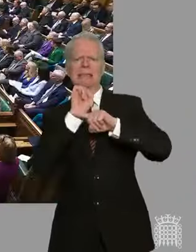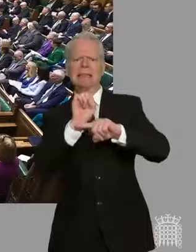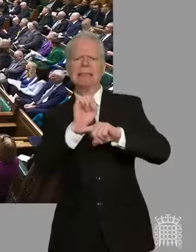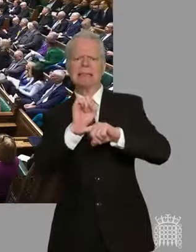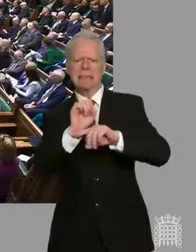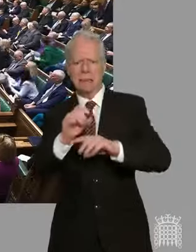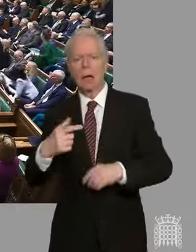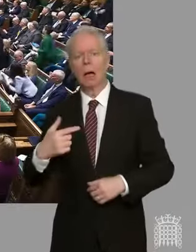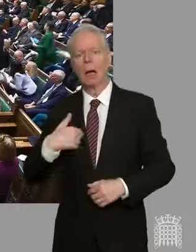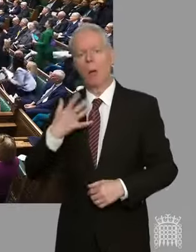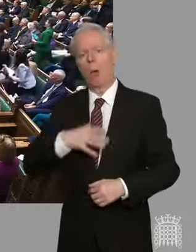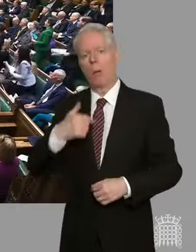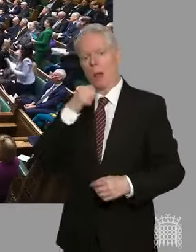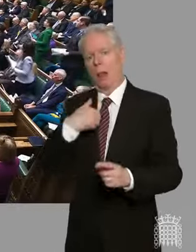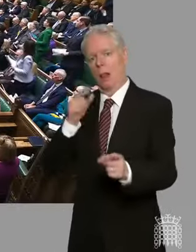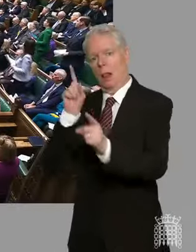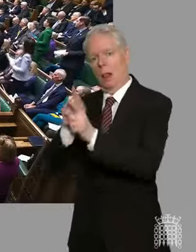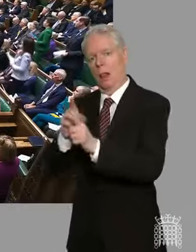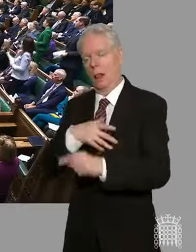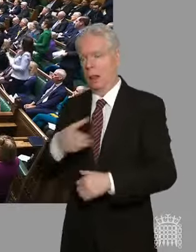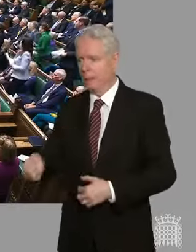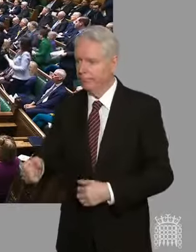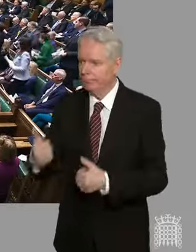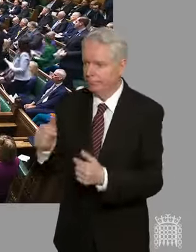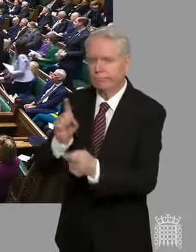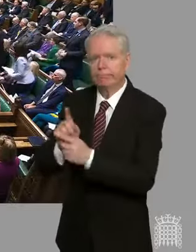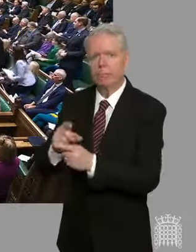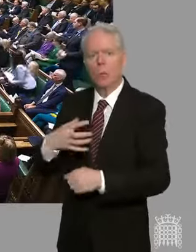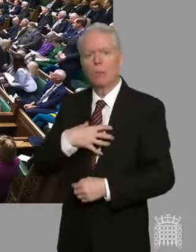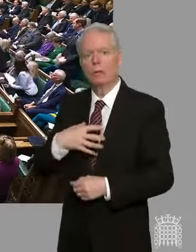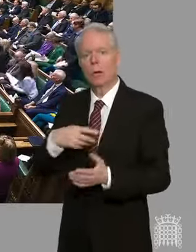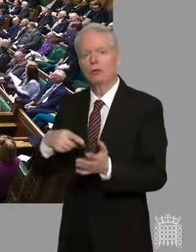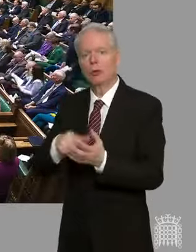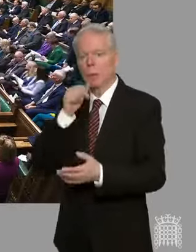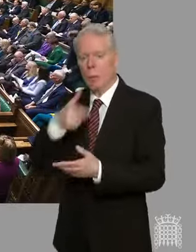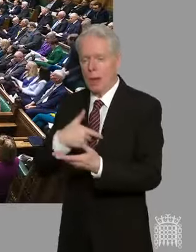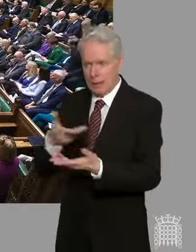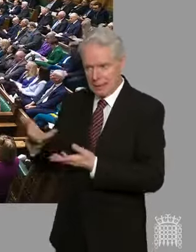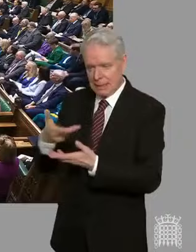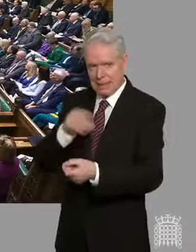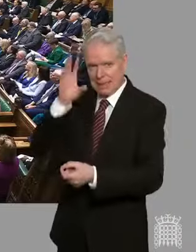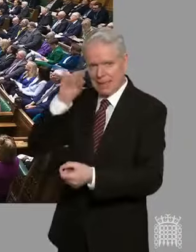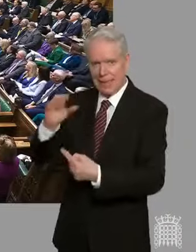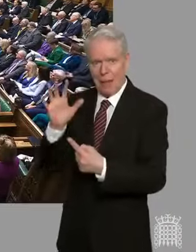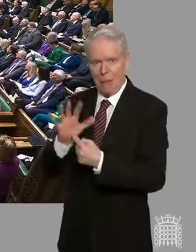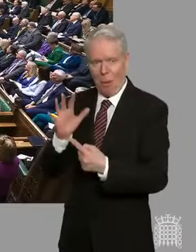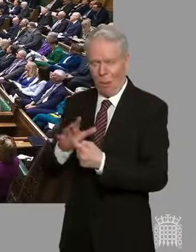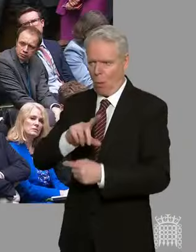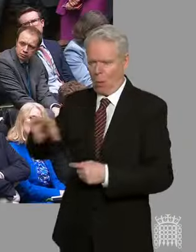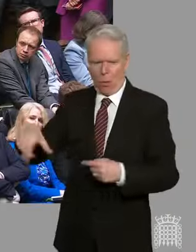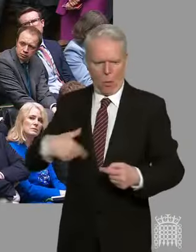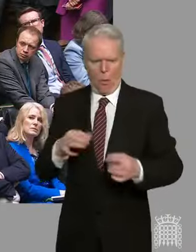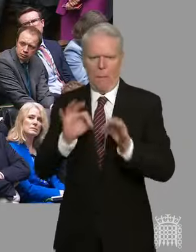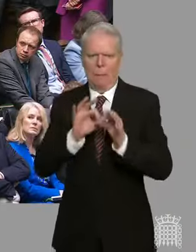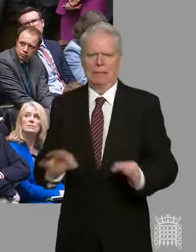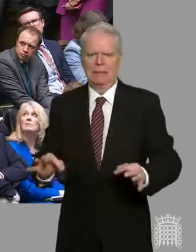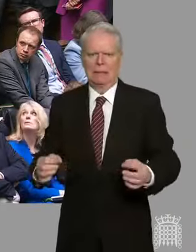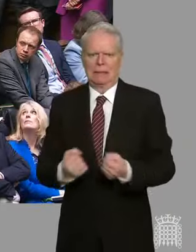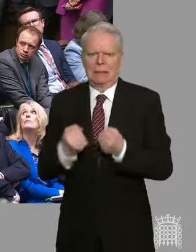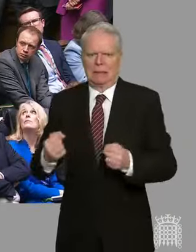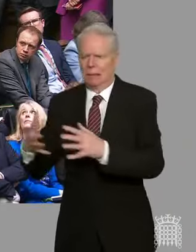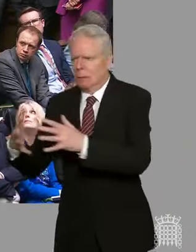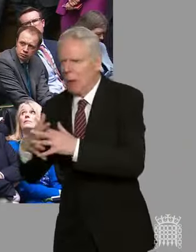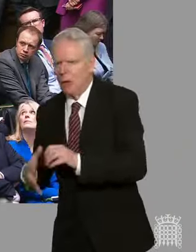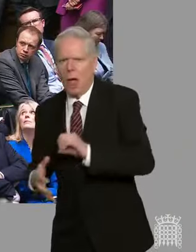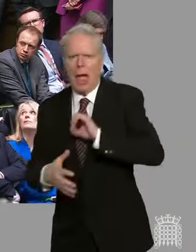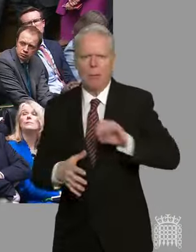allies. Jessica T. Thank you, Mr. Speaker. On Monday night, there was a brutal double stabbing in my constituency. This adds to a